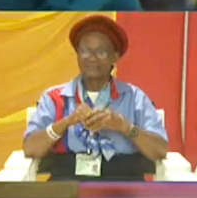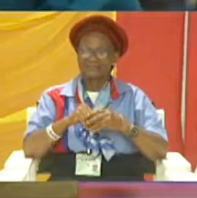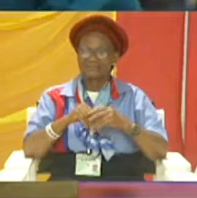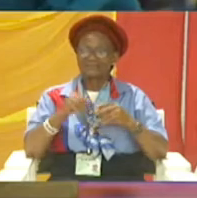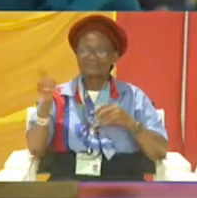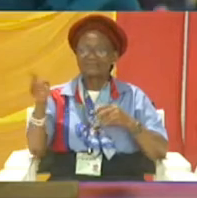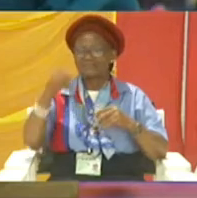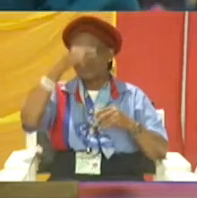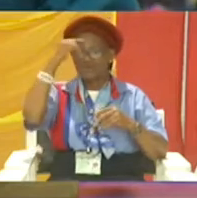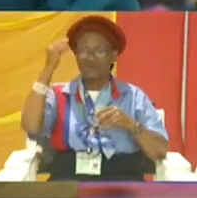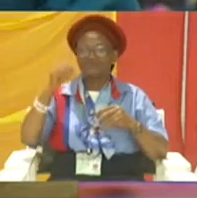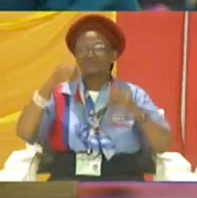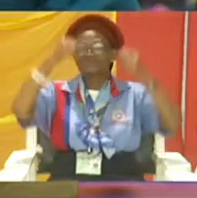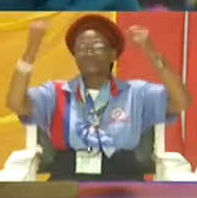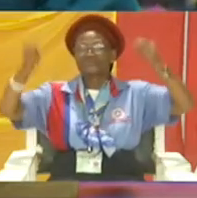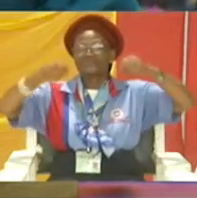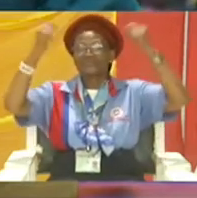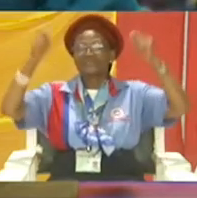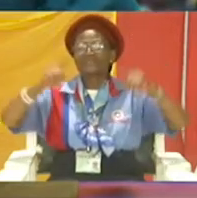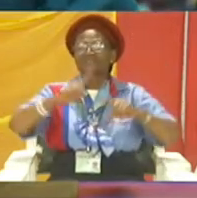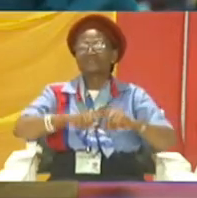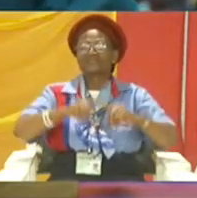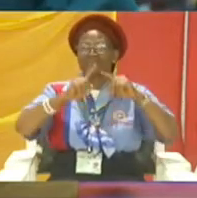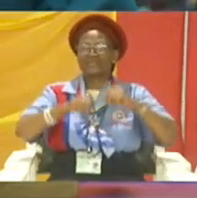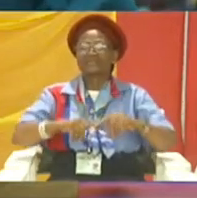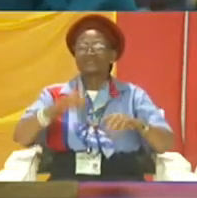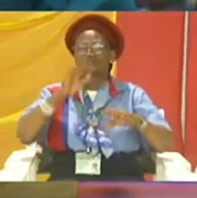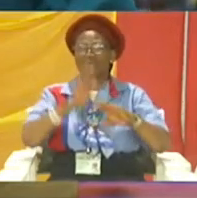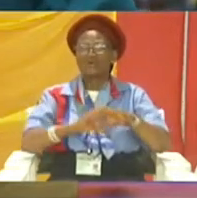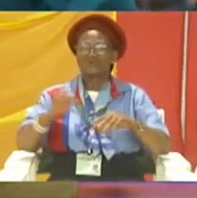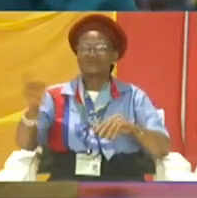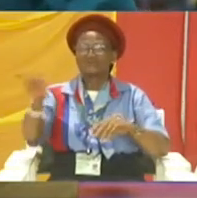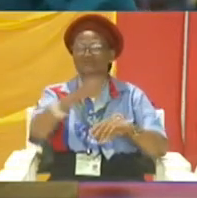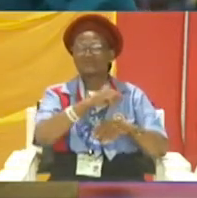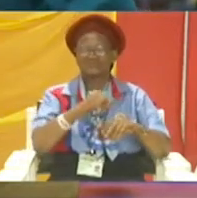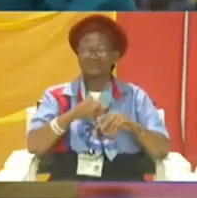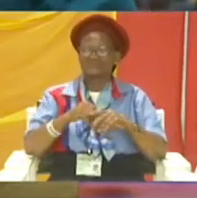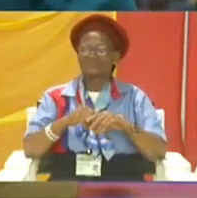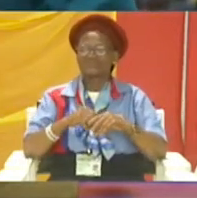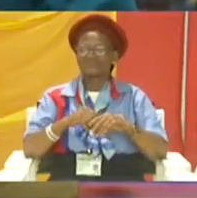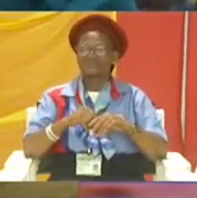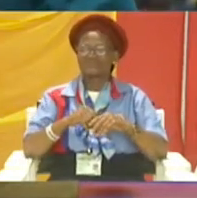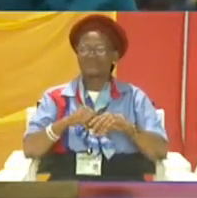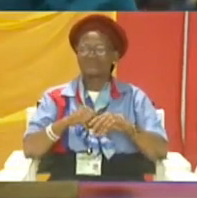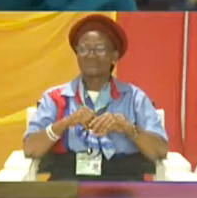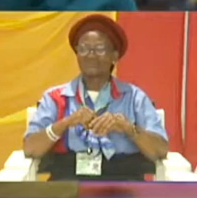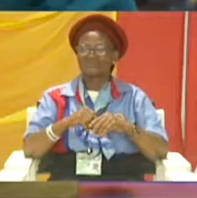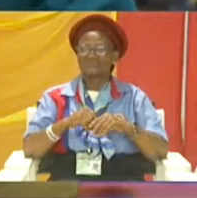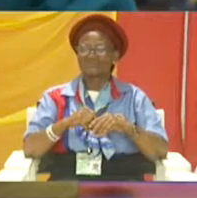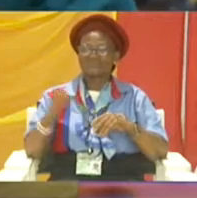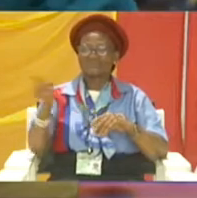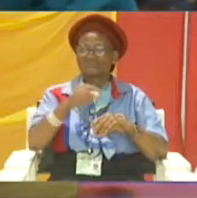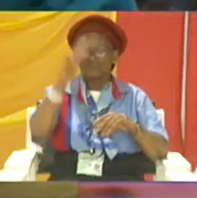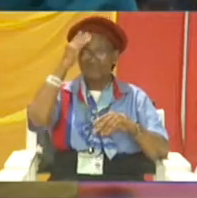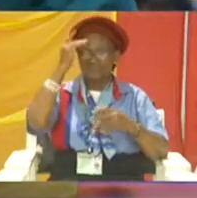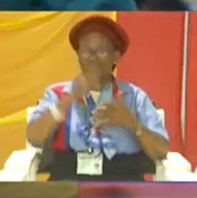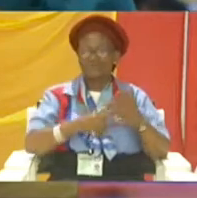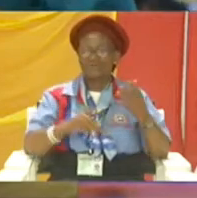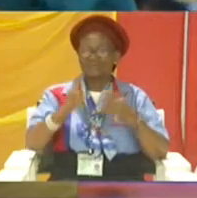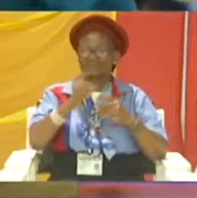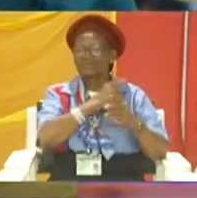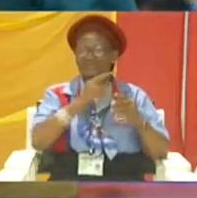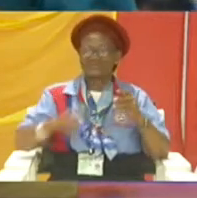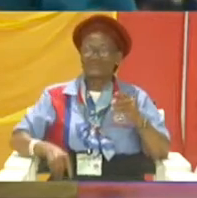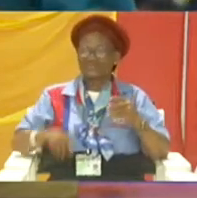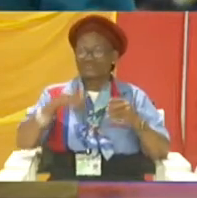jubilee depends on you. You know, David said,